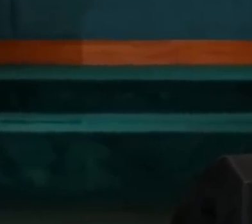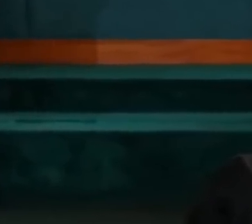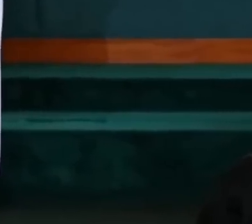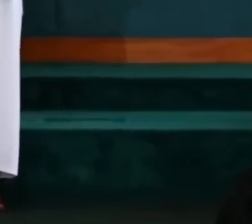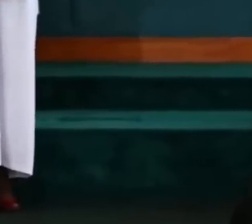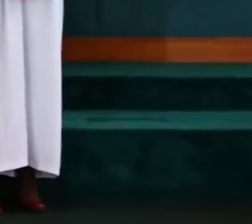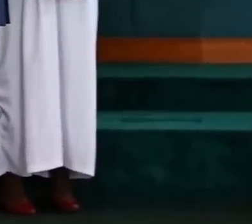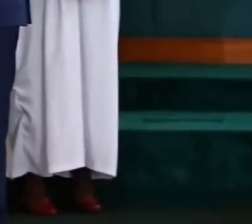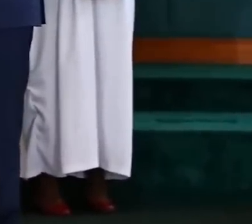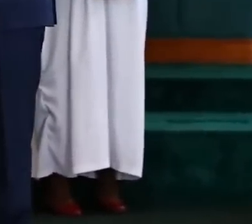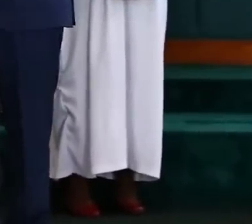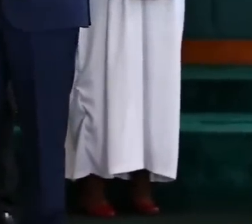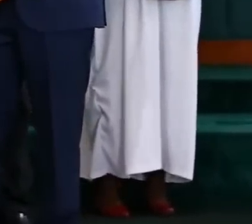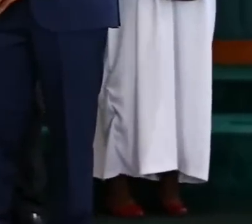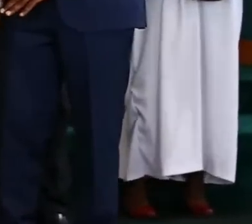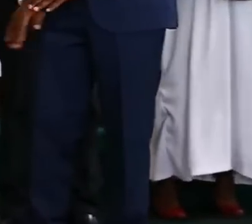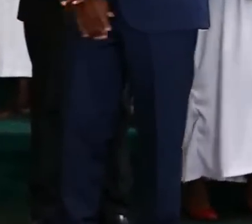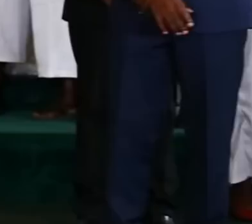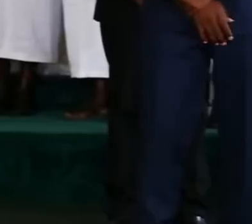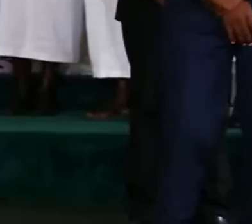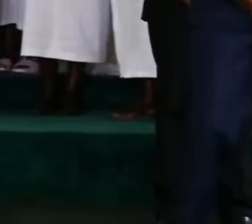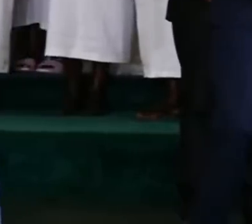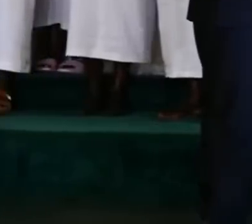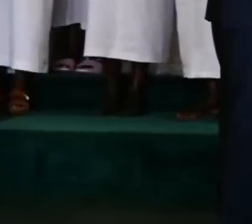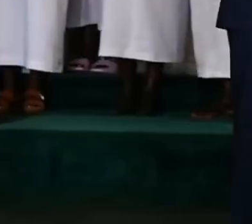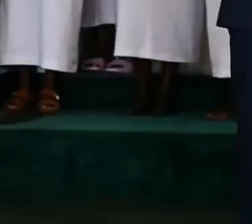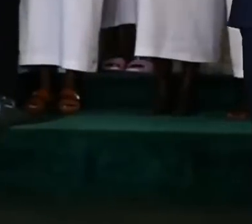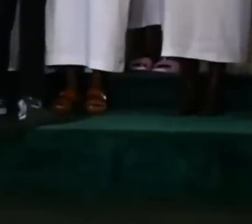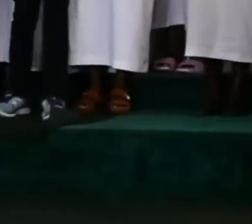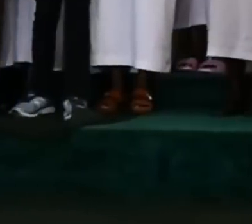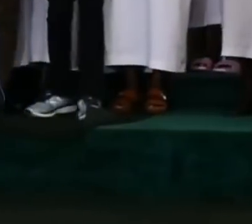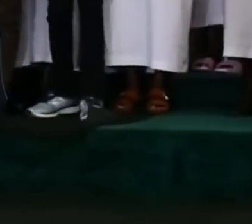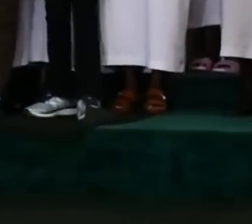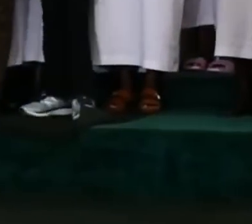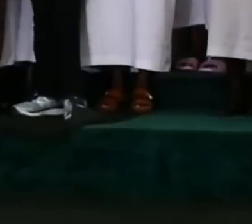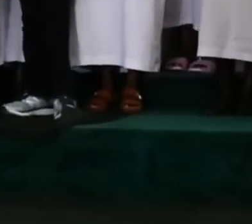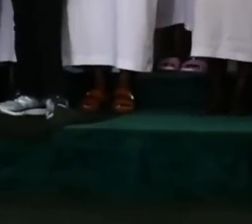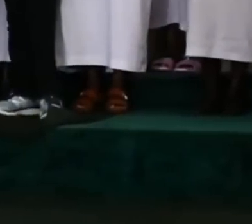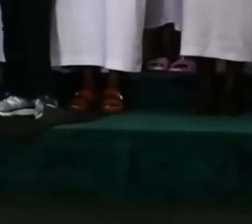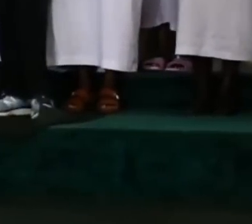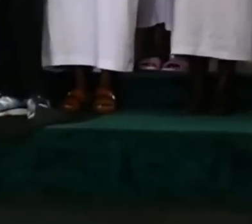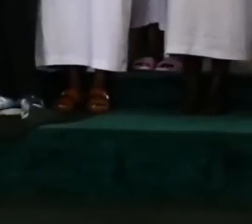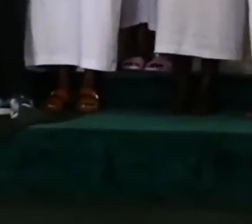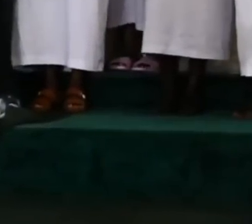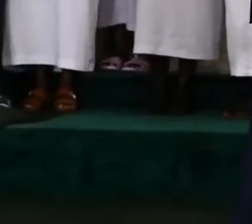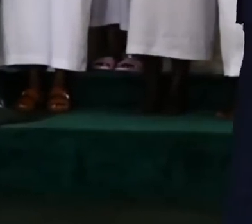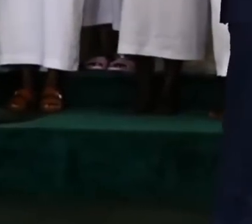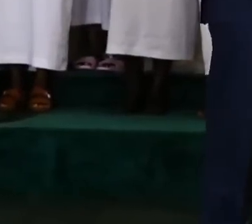the world went back into its regular state. And without notice,